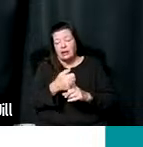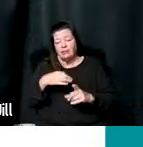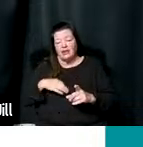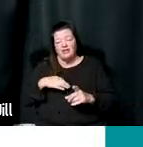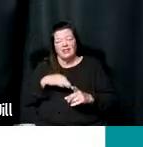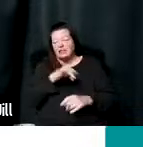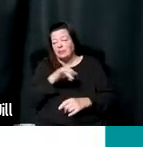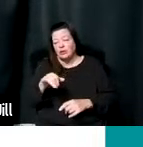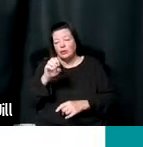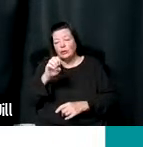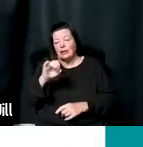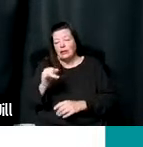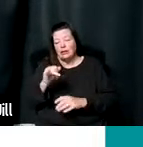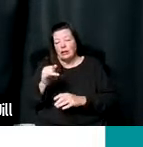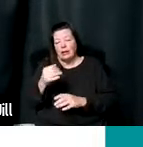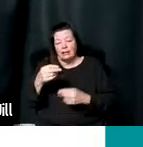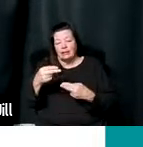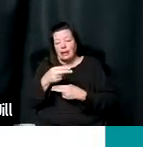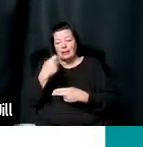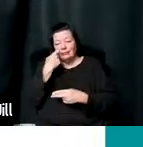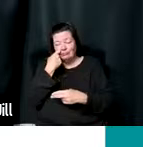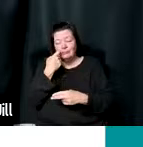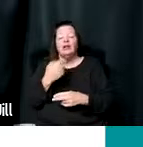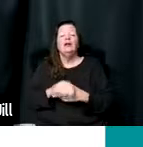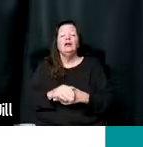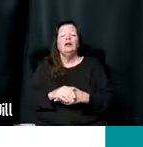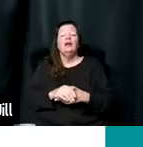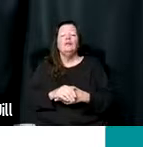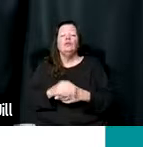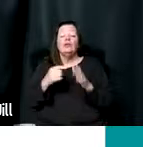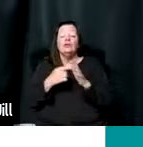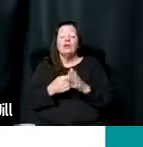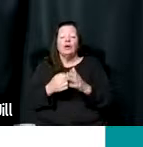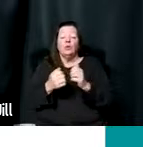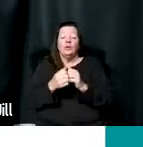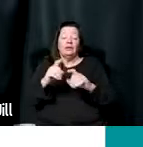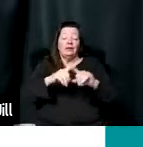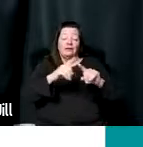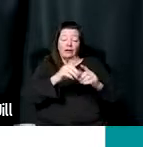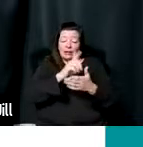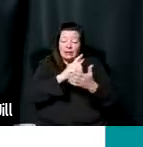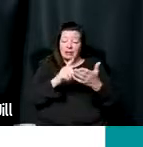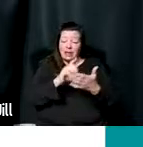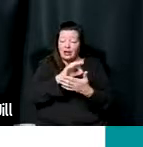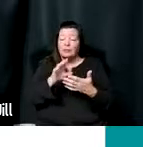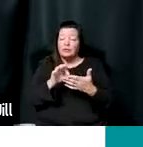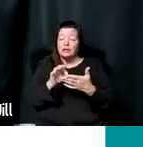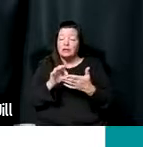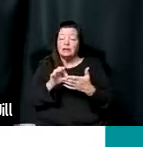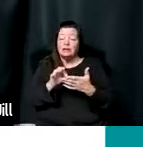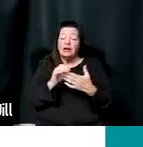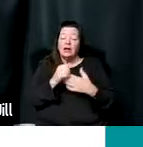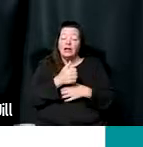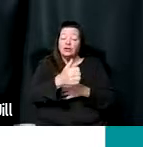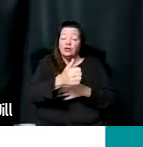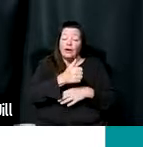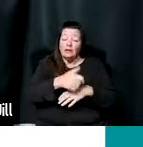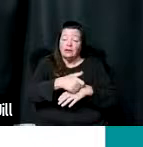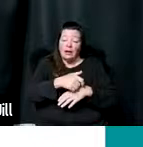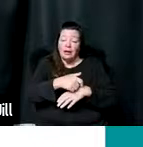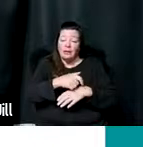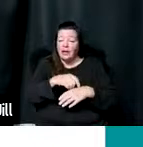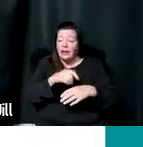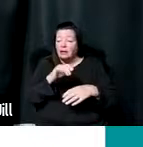slide previously. So we do show that with the different design options, that travel time to destinations such as job